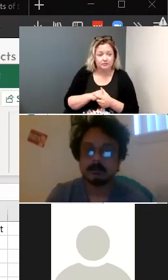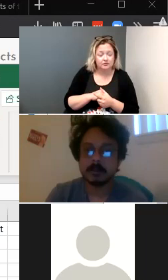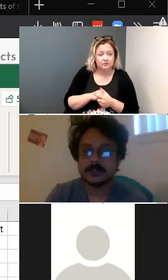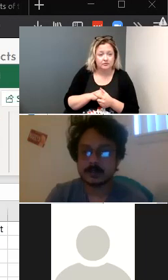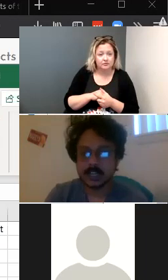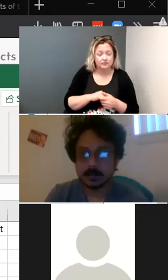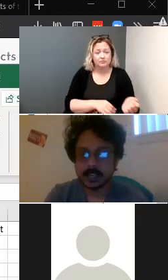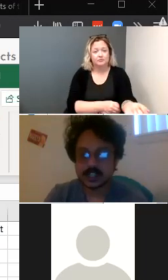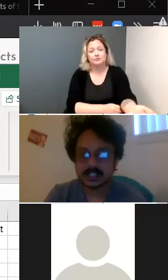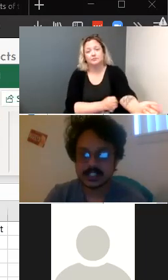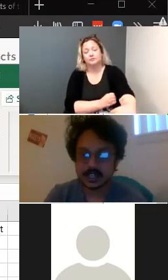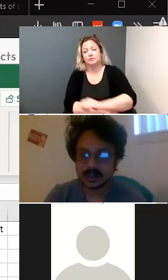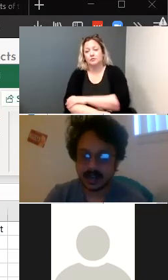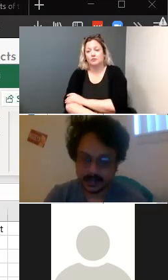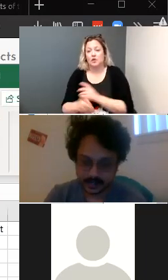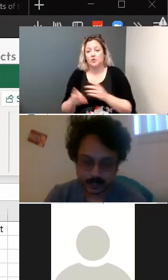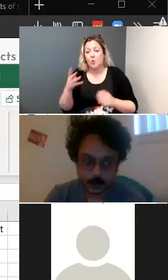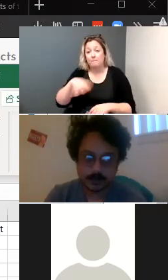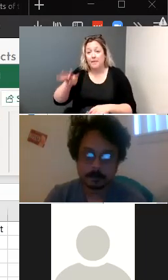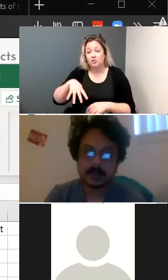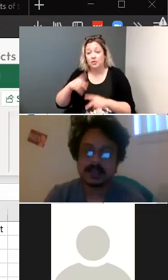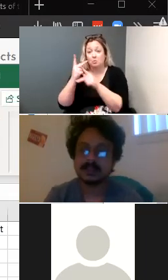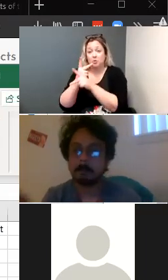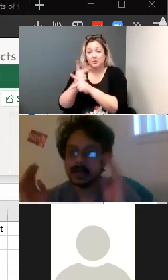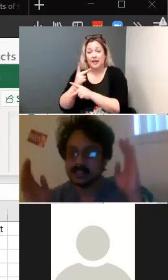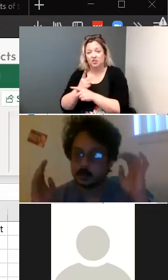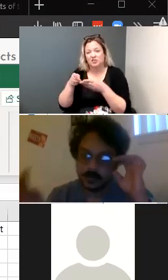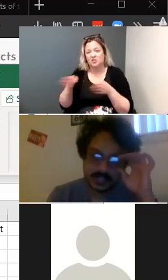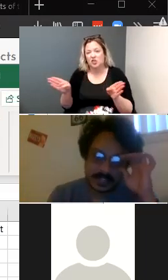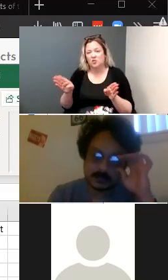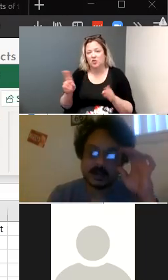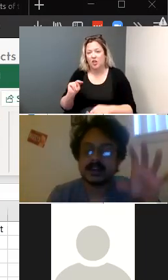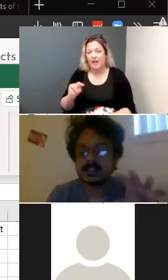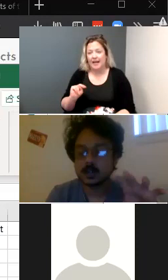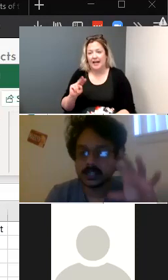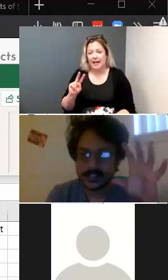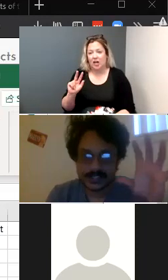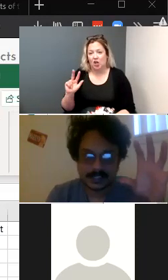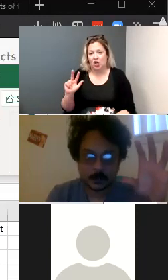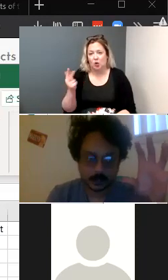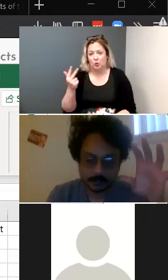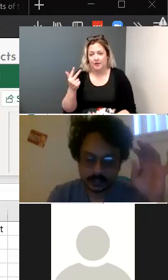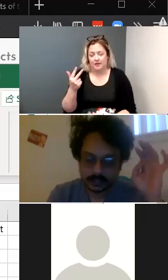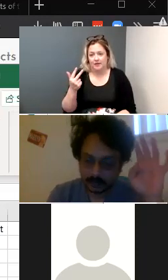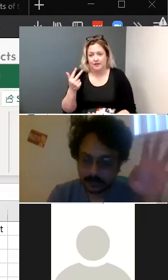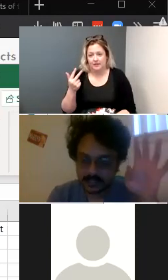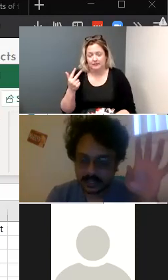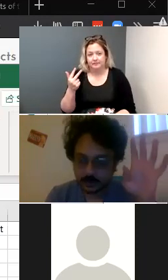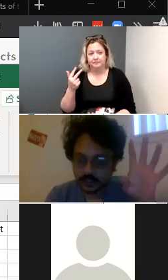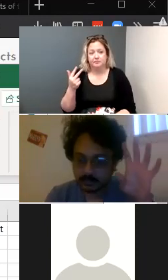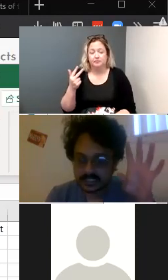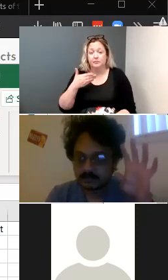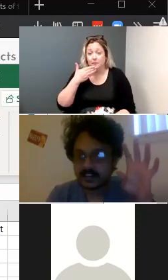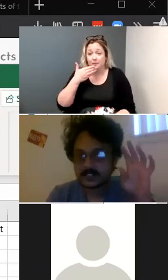So matrix multiplications in general are n-cubed. The best way that someone, and that's called the Strassen's algorithm, the